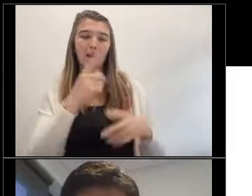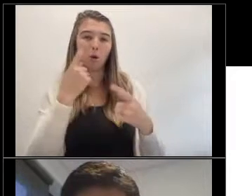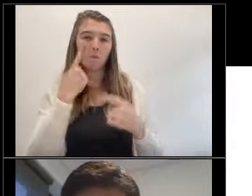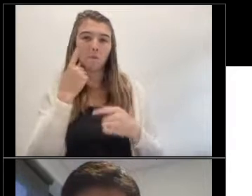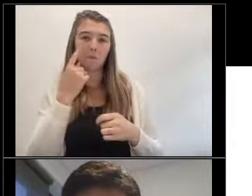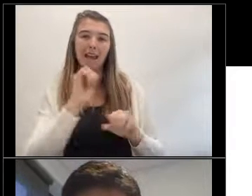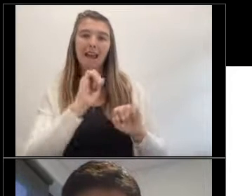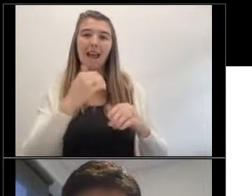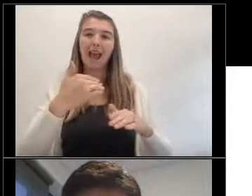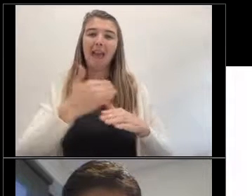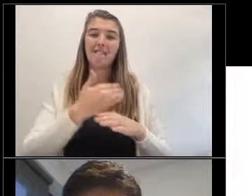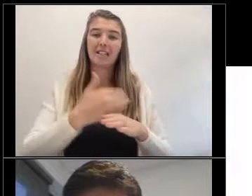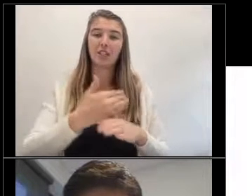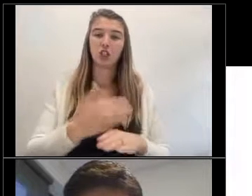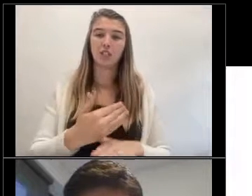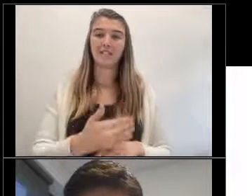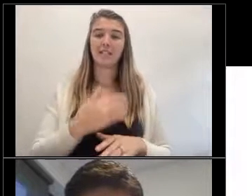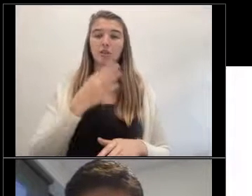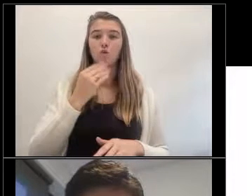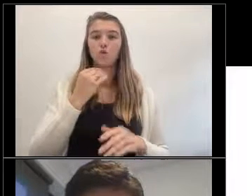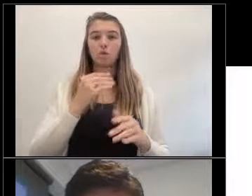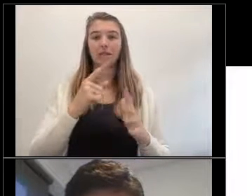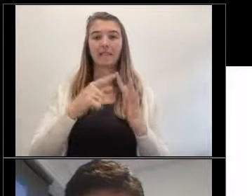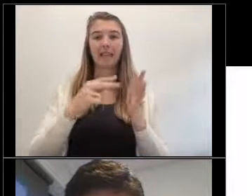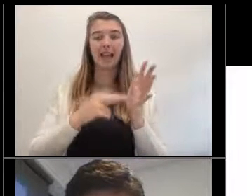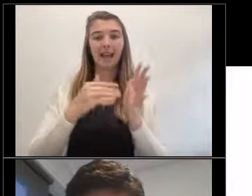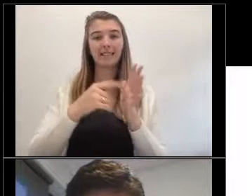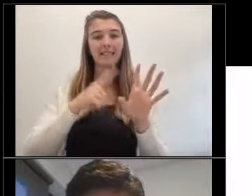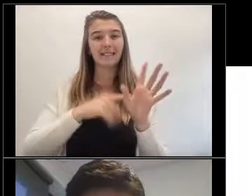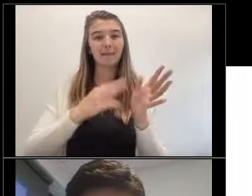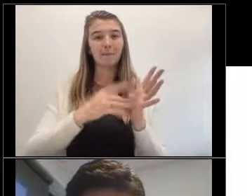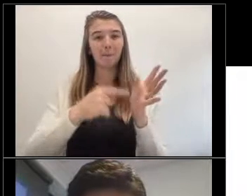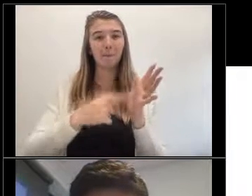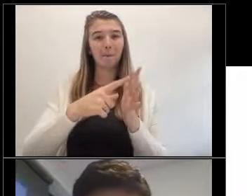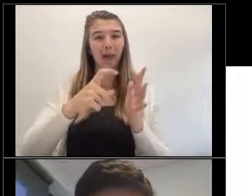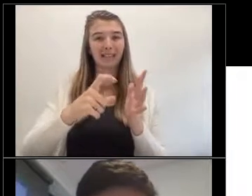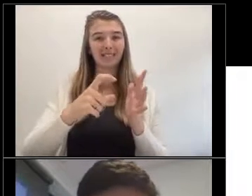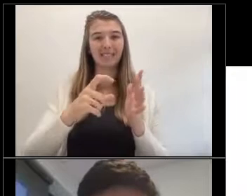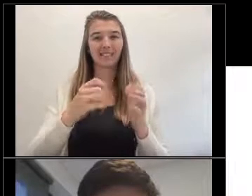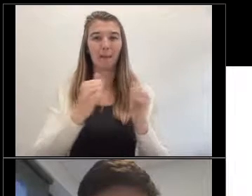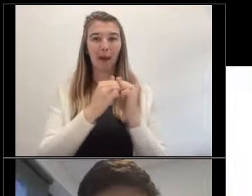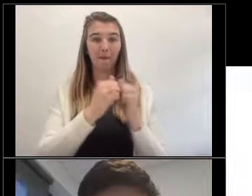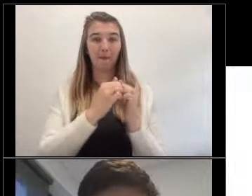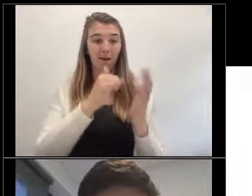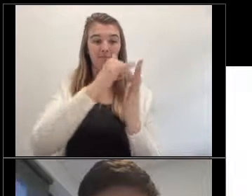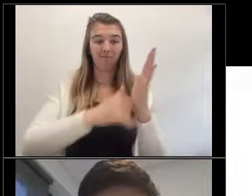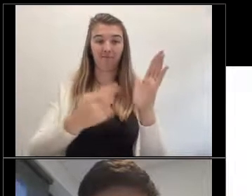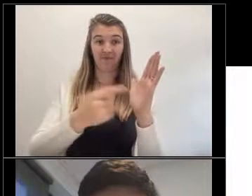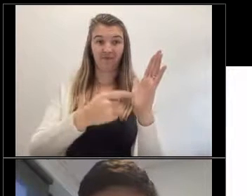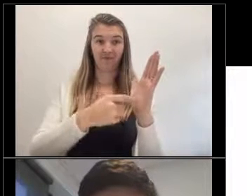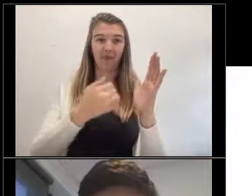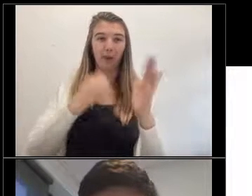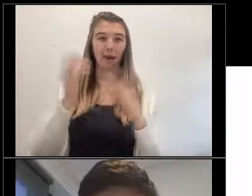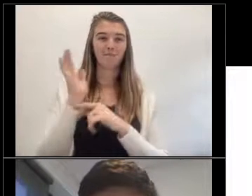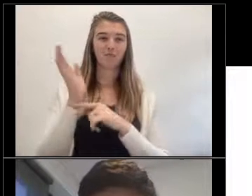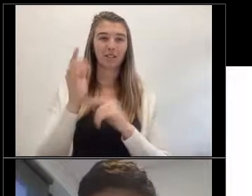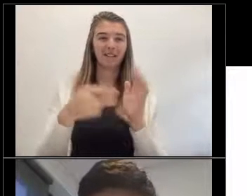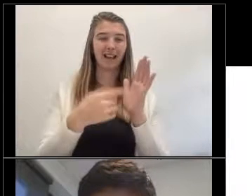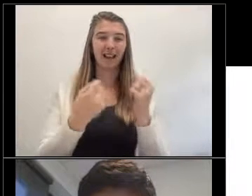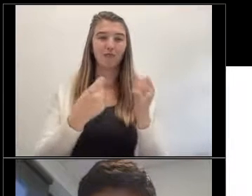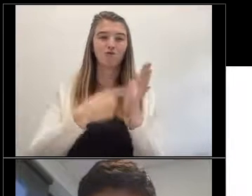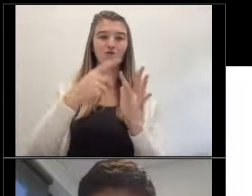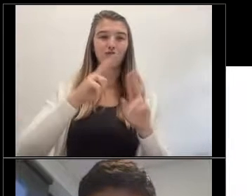recycling, enzymatic recycling of plastic, in that paper that I've referenced, they have actually done the cost of